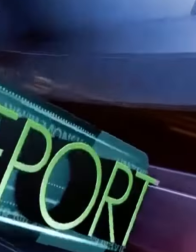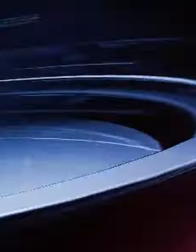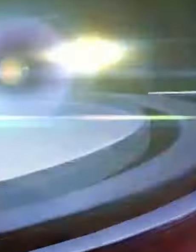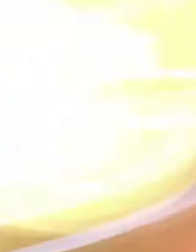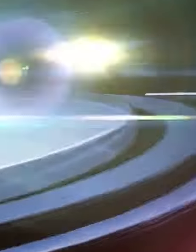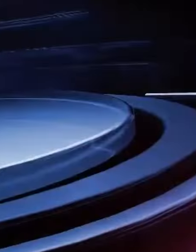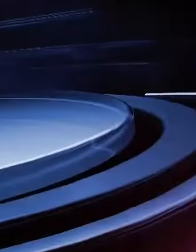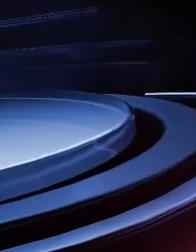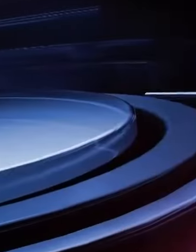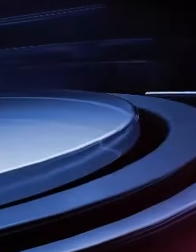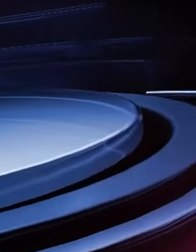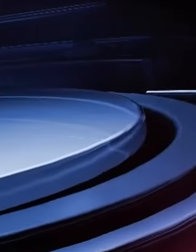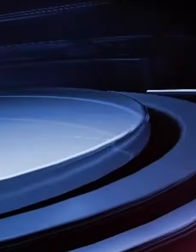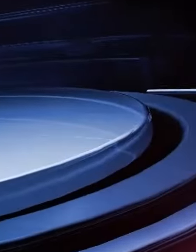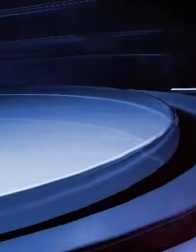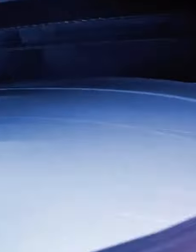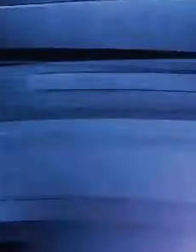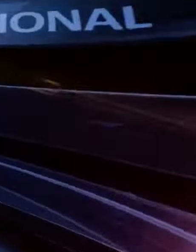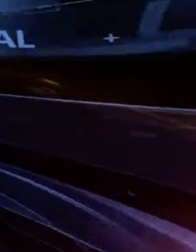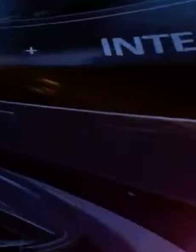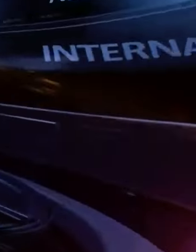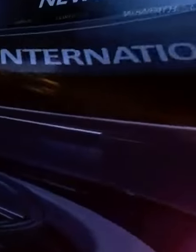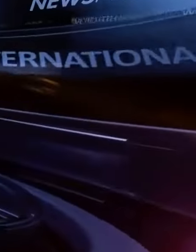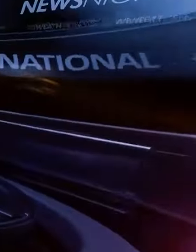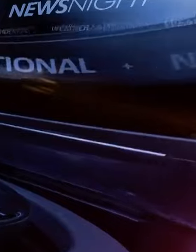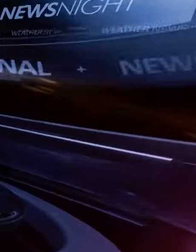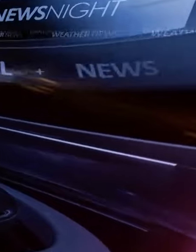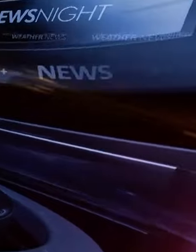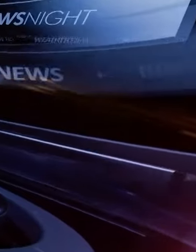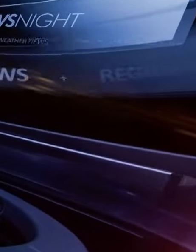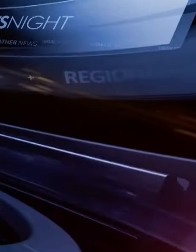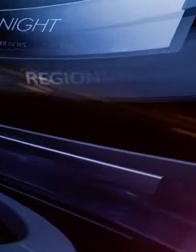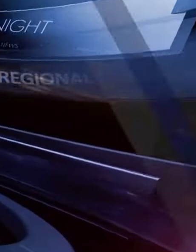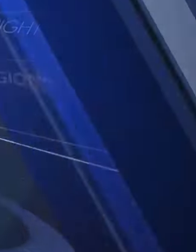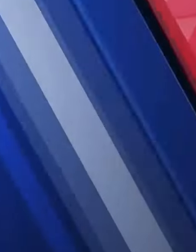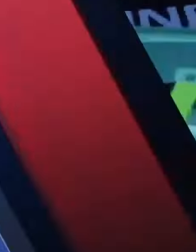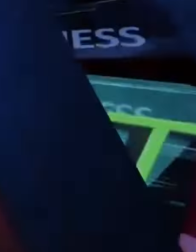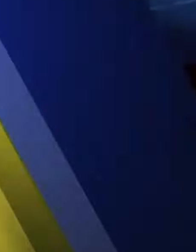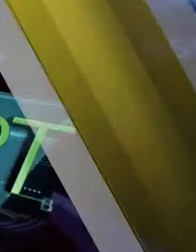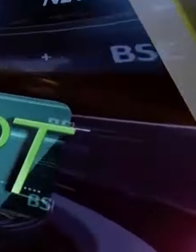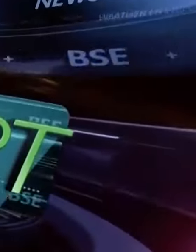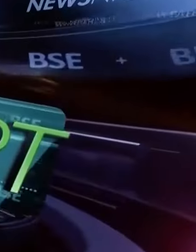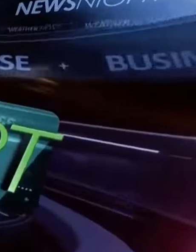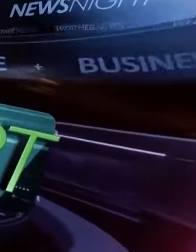of the National Insurance and Social Security Service. More than a contribution, it's your lifeline.